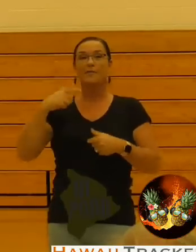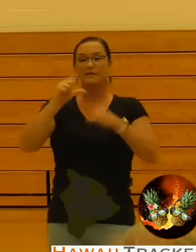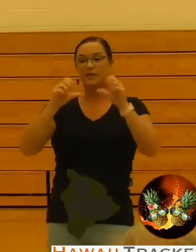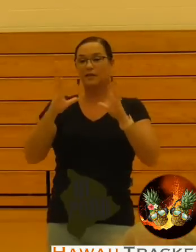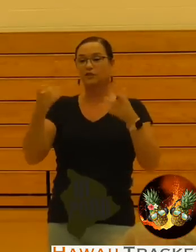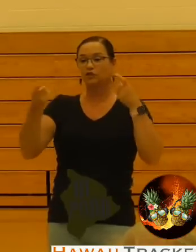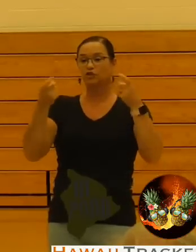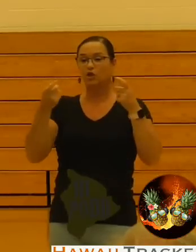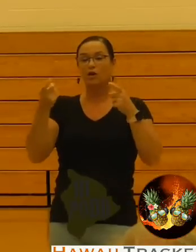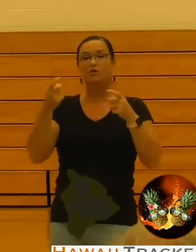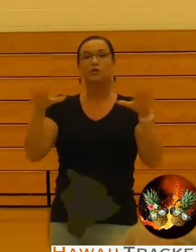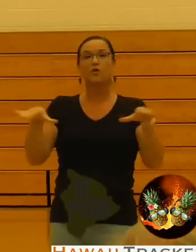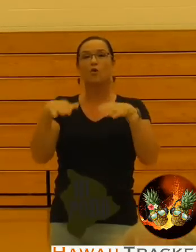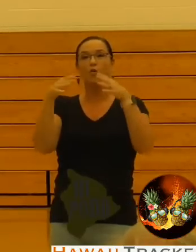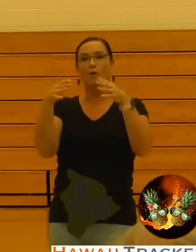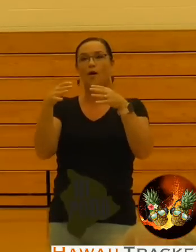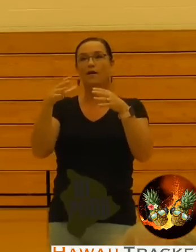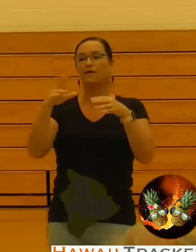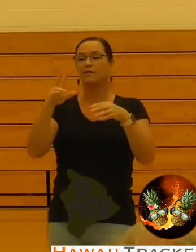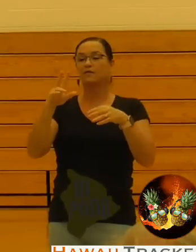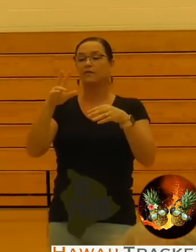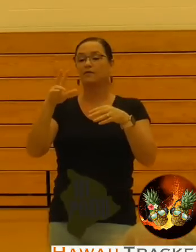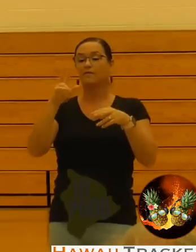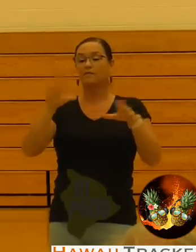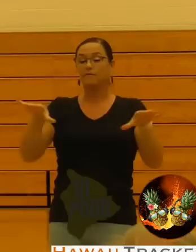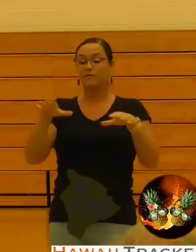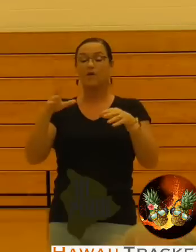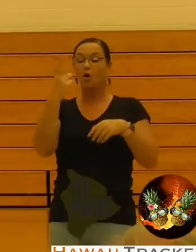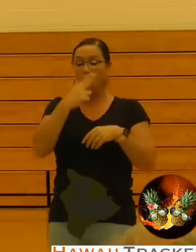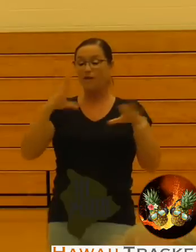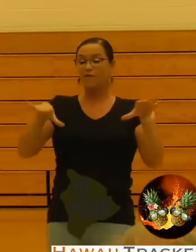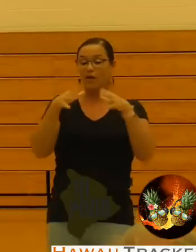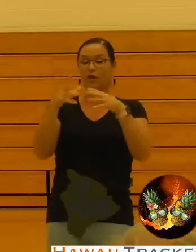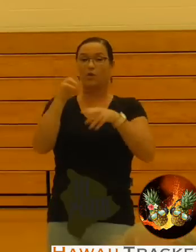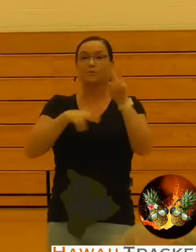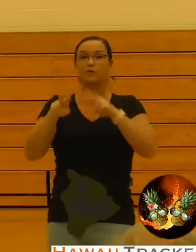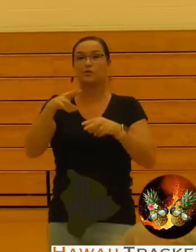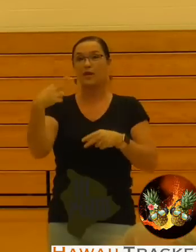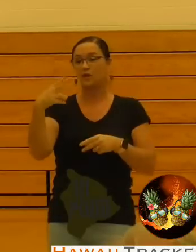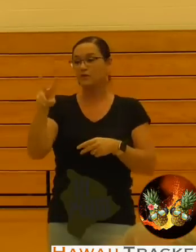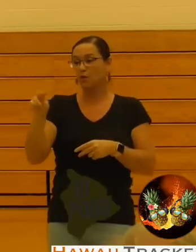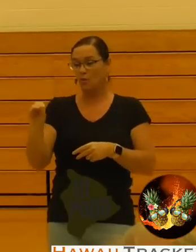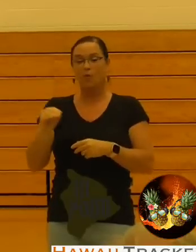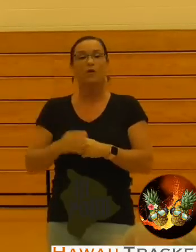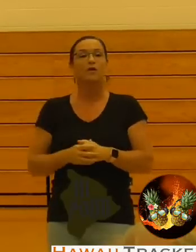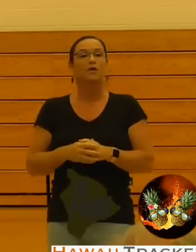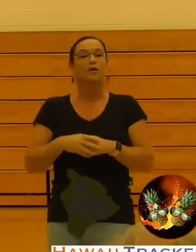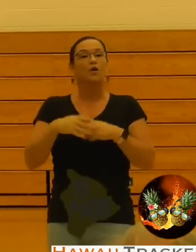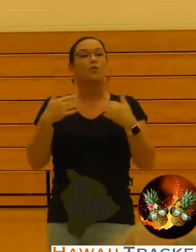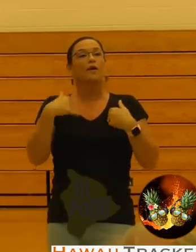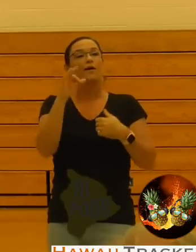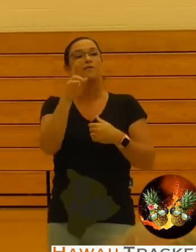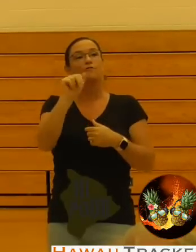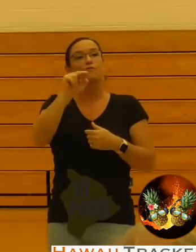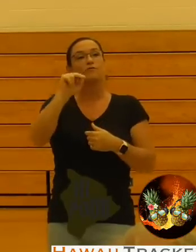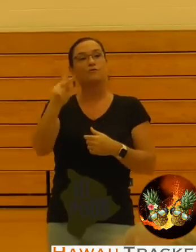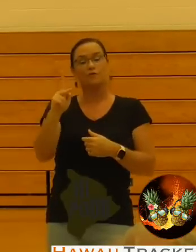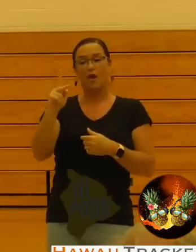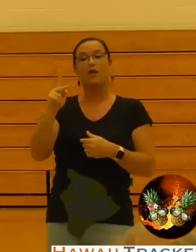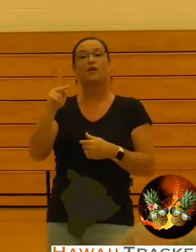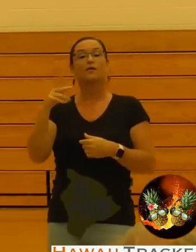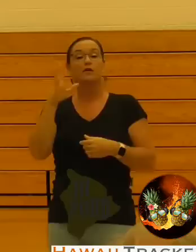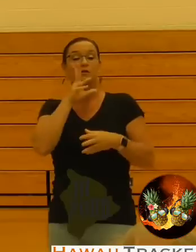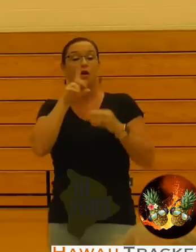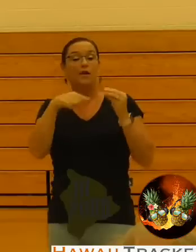Volcano Observatory. And tonight, we have Frank Truesdale, who'll be speaking on Mauna Loa. Frank